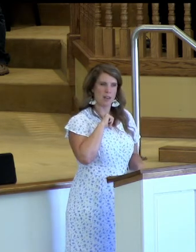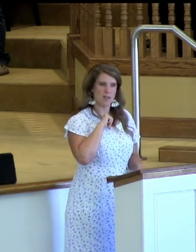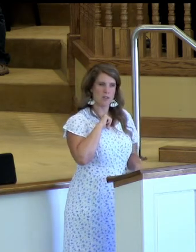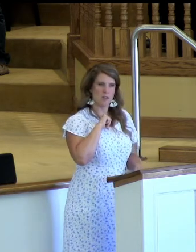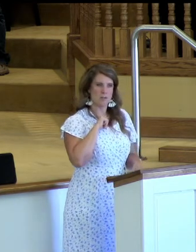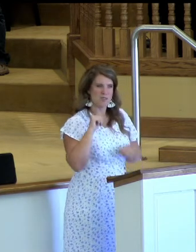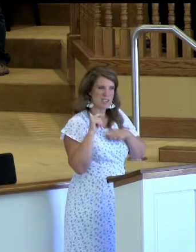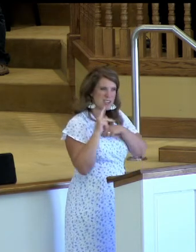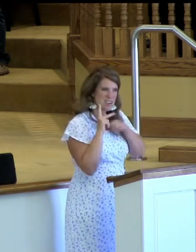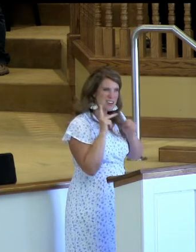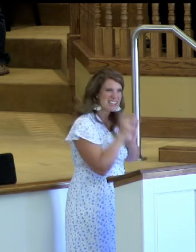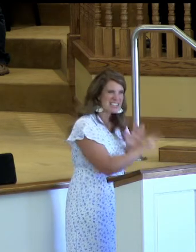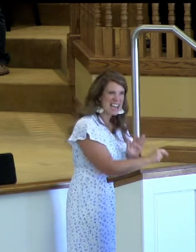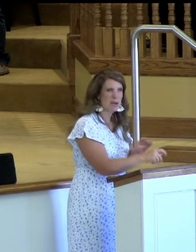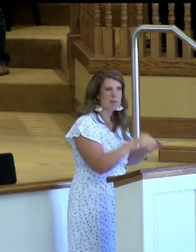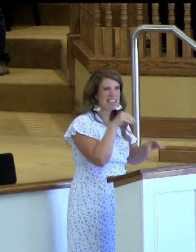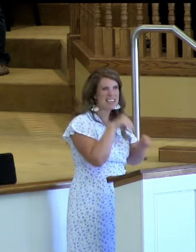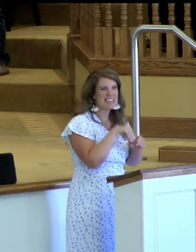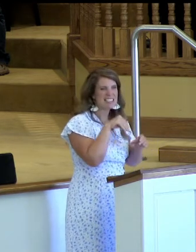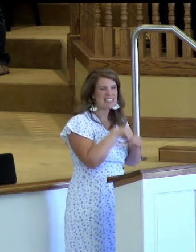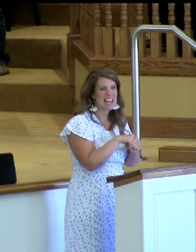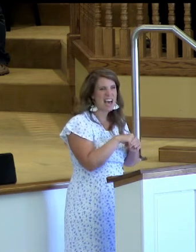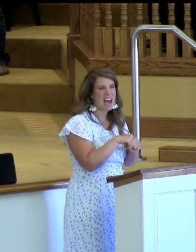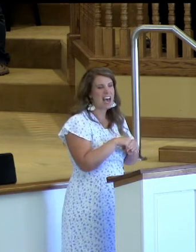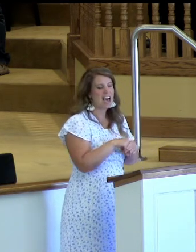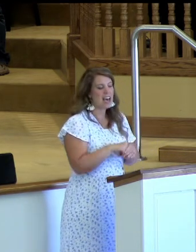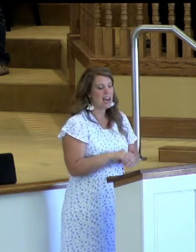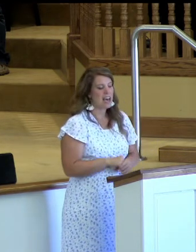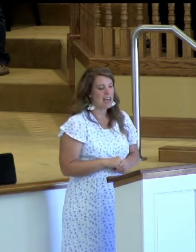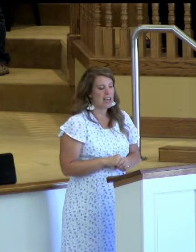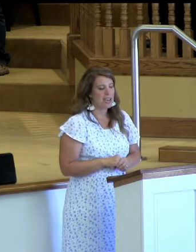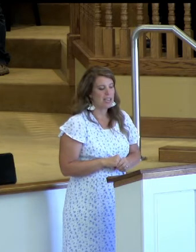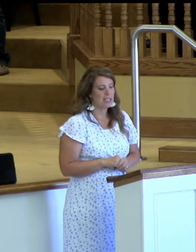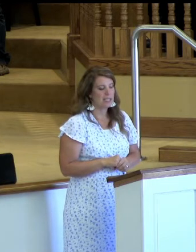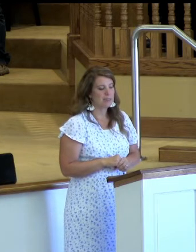pride, we'll attack them from